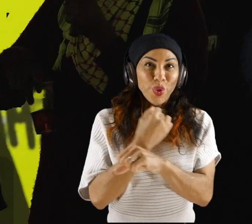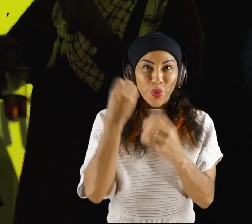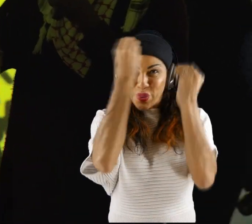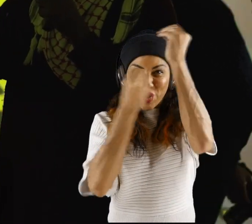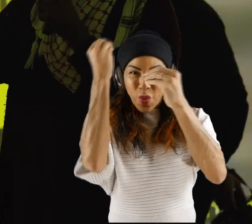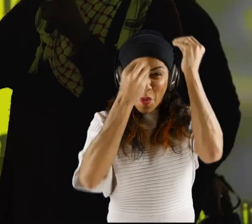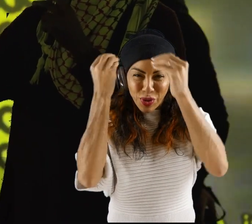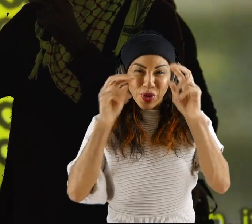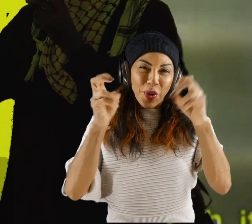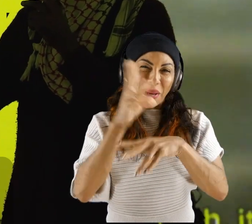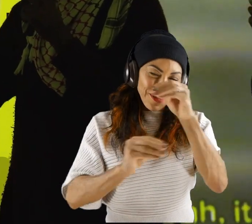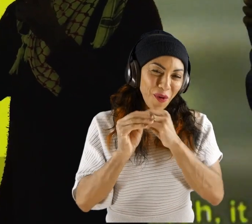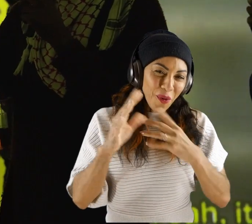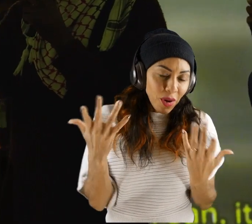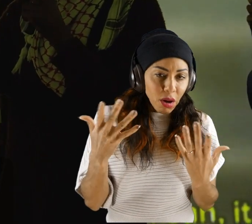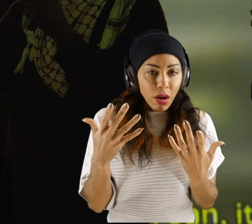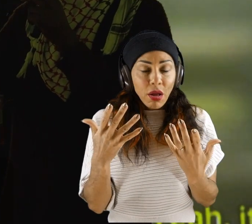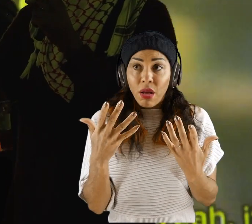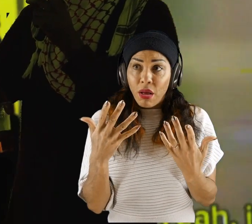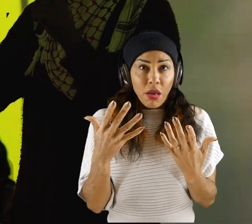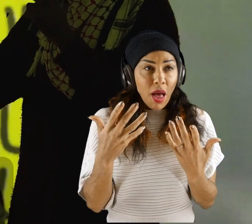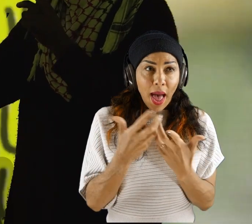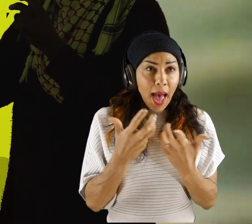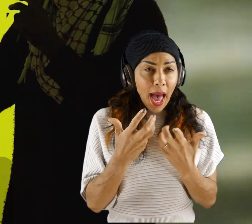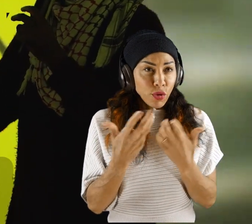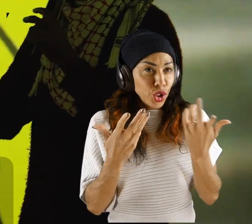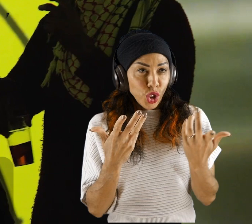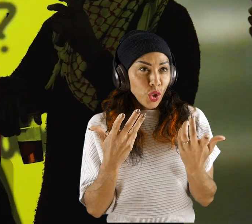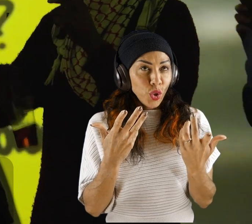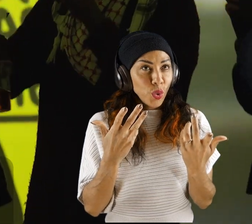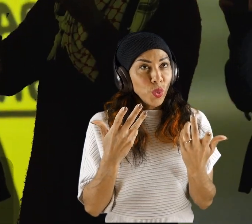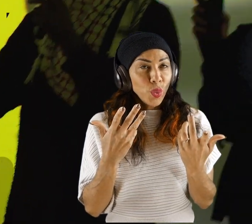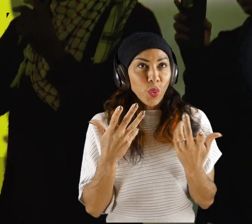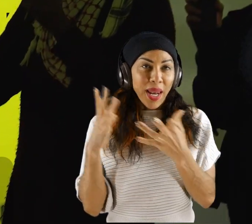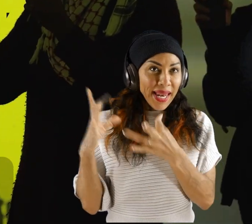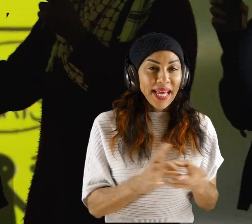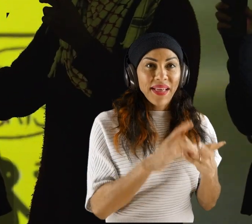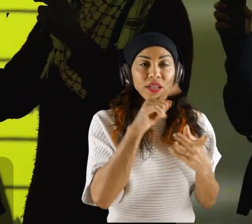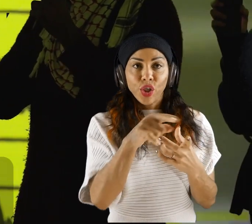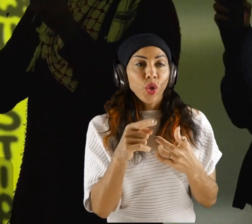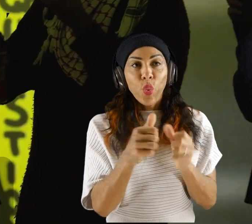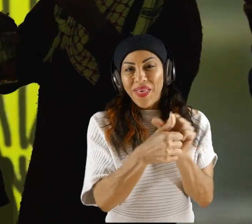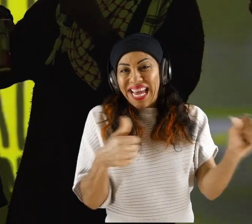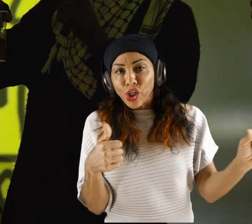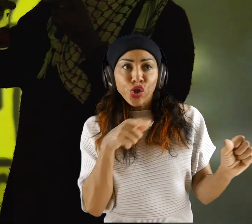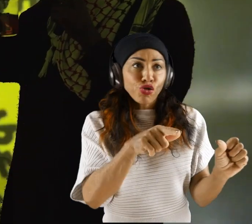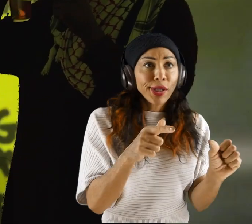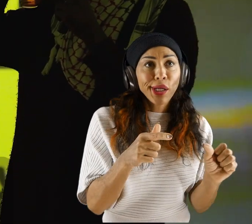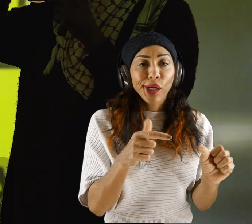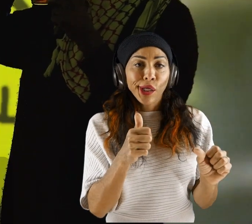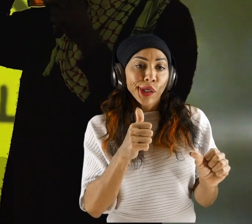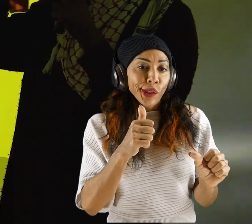what you do with the kind of wider implications of what the industry will use that for, and what kind of powers that be will use that for? You were streaming